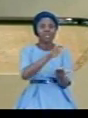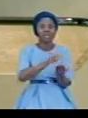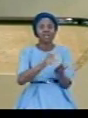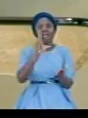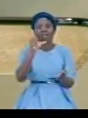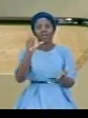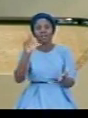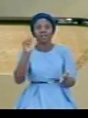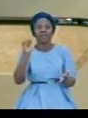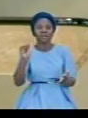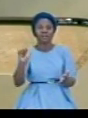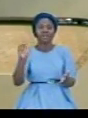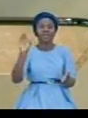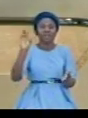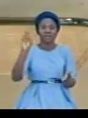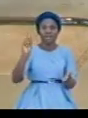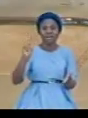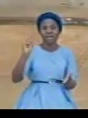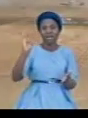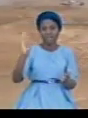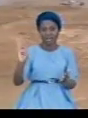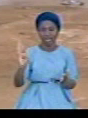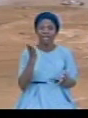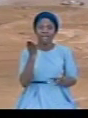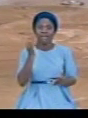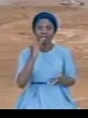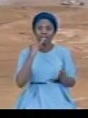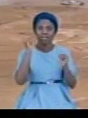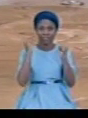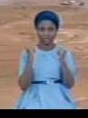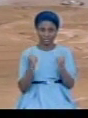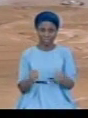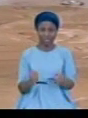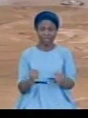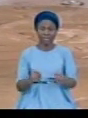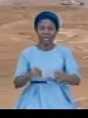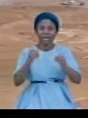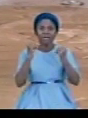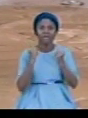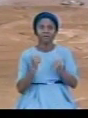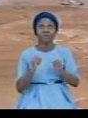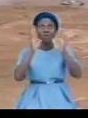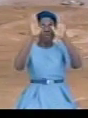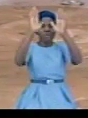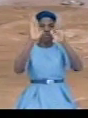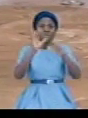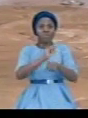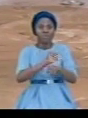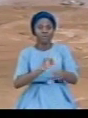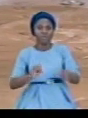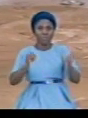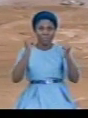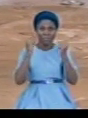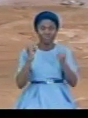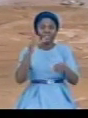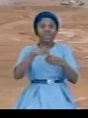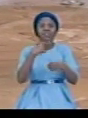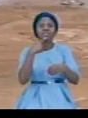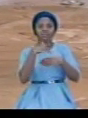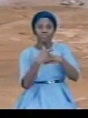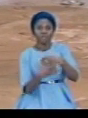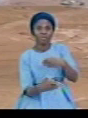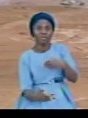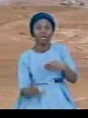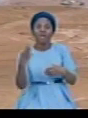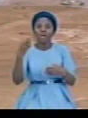is power, wonder working power in the blood of